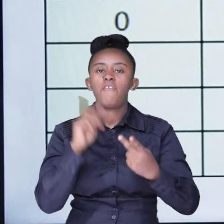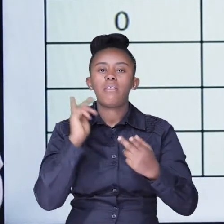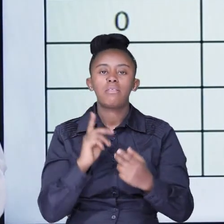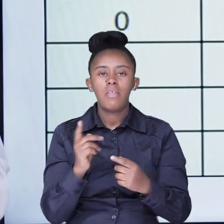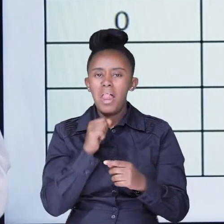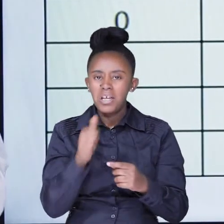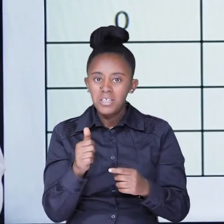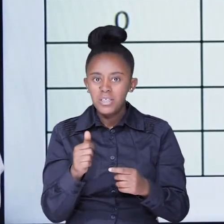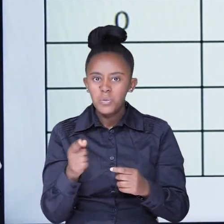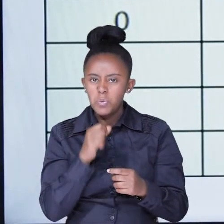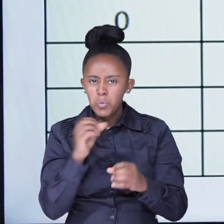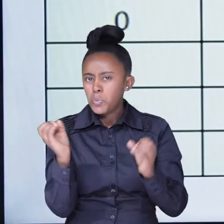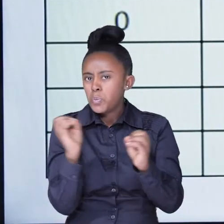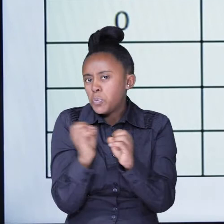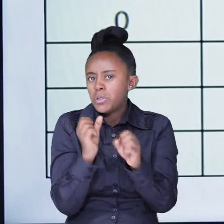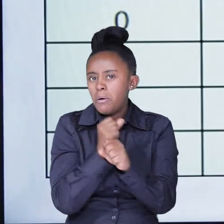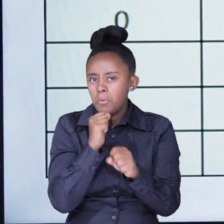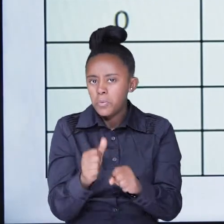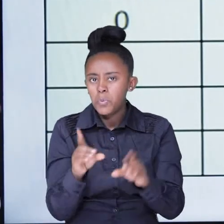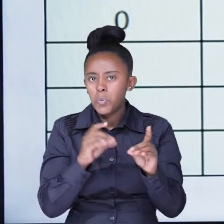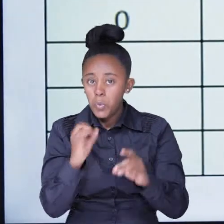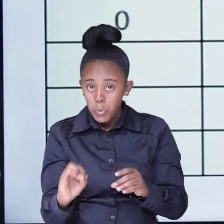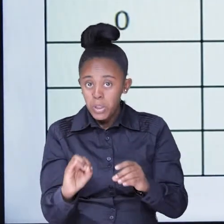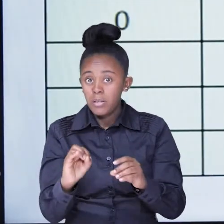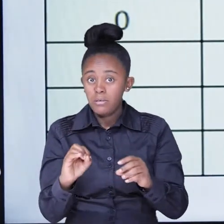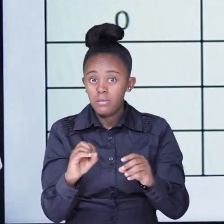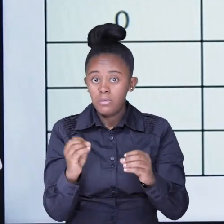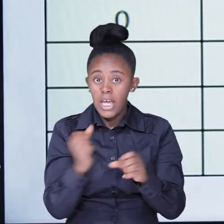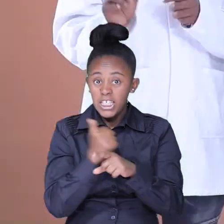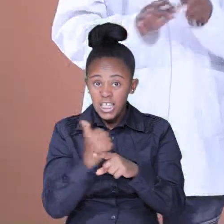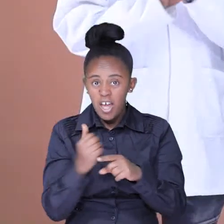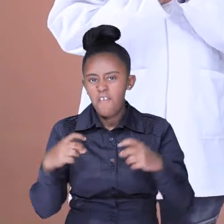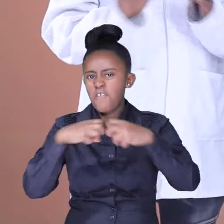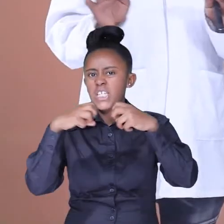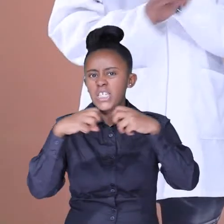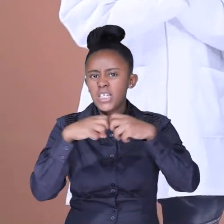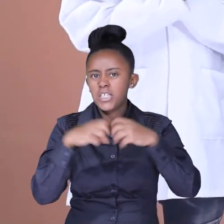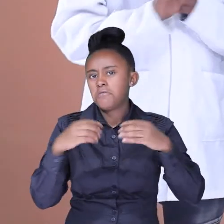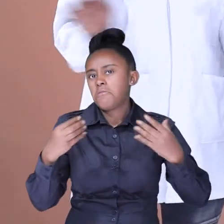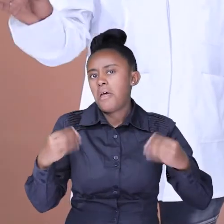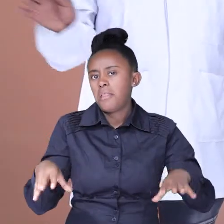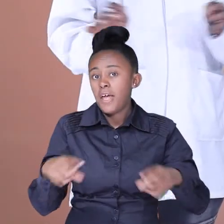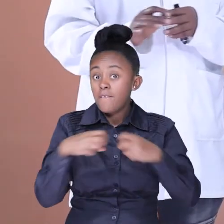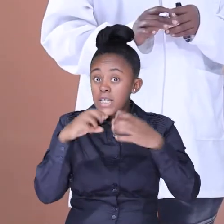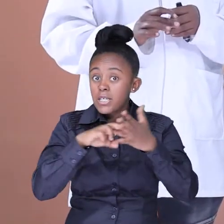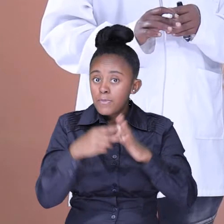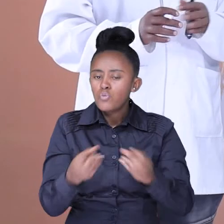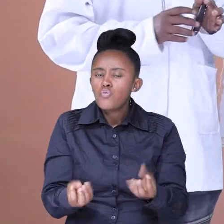Unless otherwise, without doing an exercise, physics is nothing. Physics means doing always